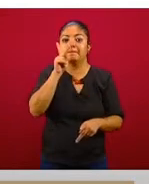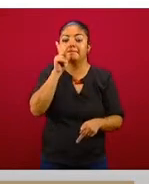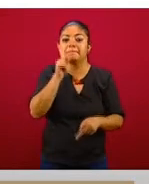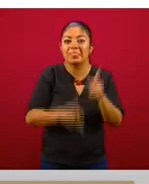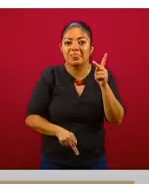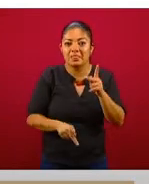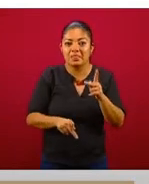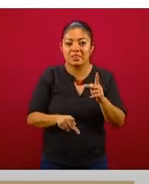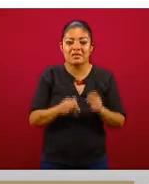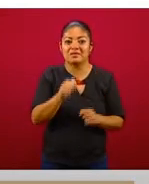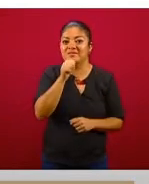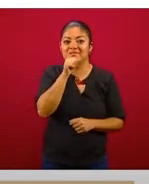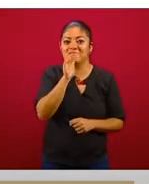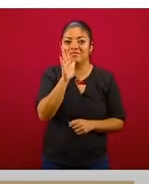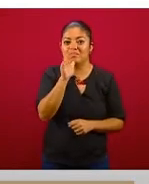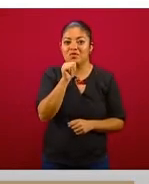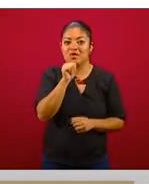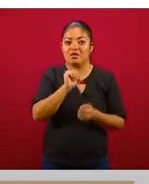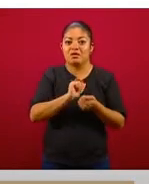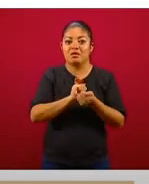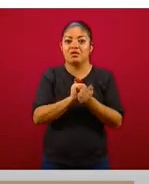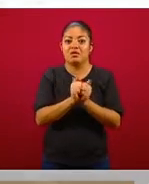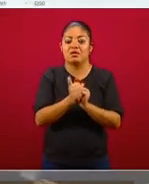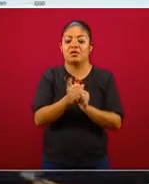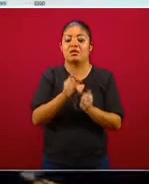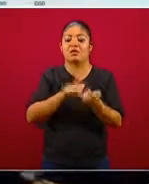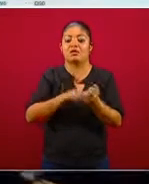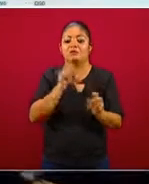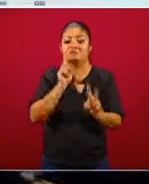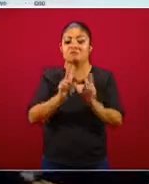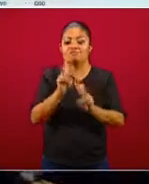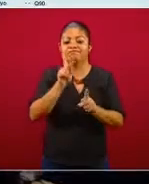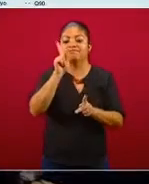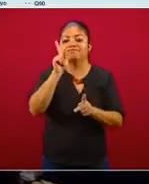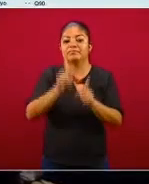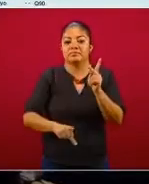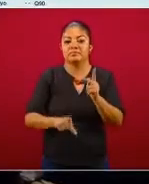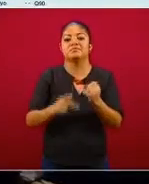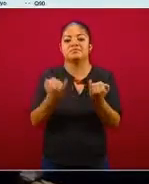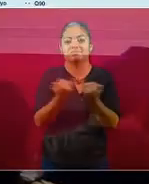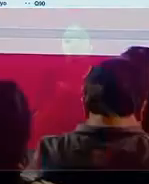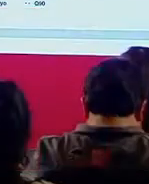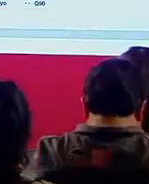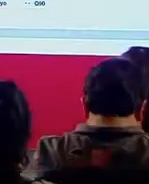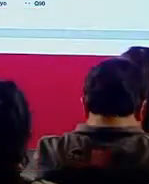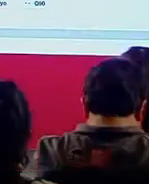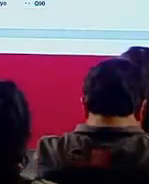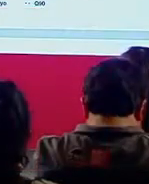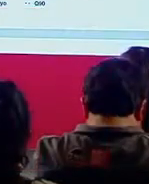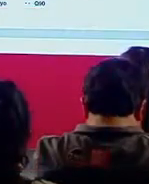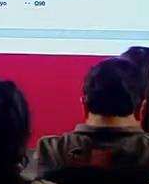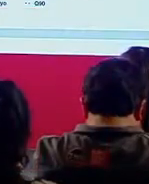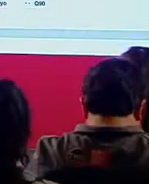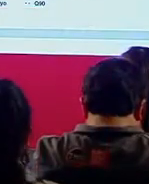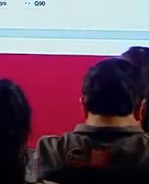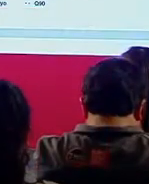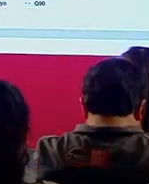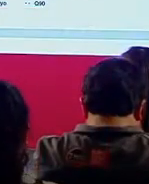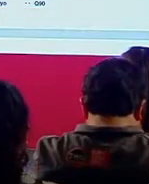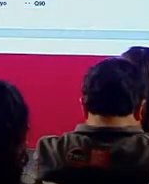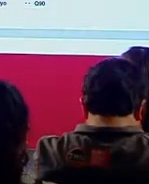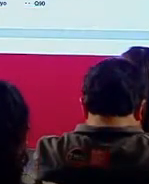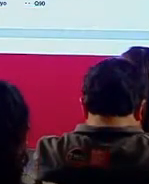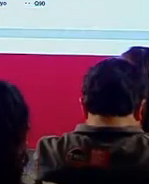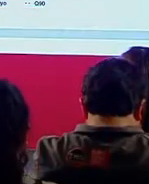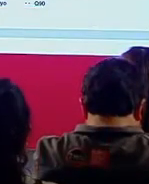are waiting for to get to the peak in Guadalajara. Next slide, please. Monterrey,